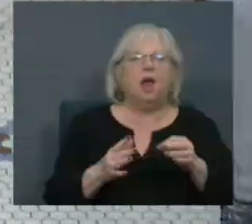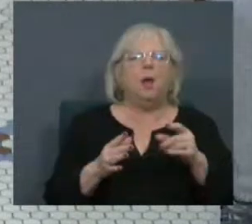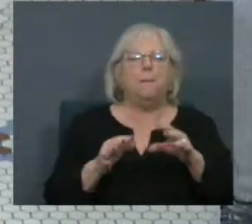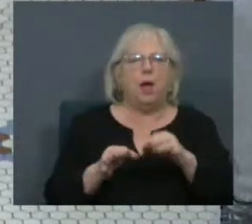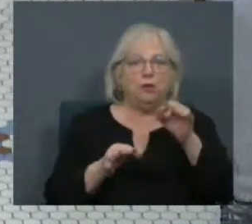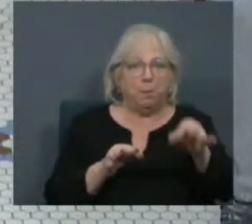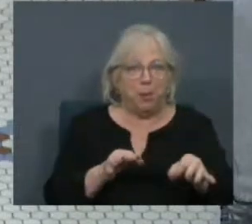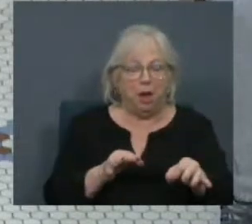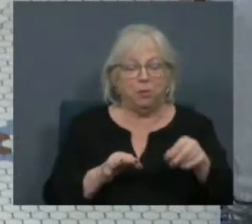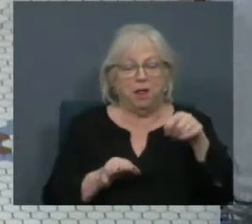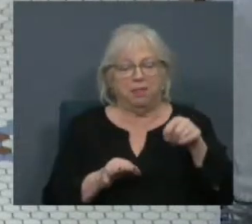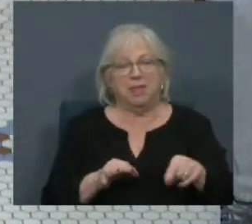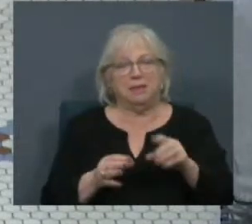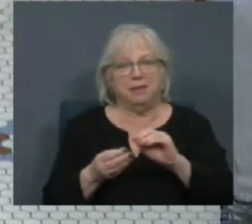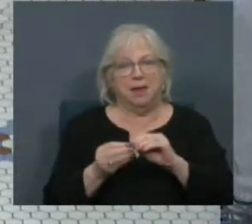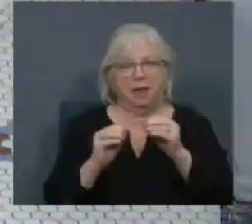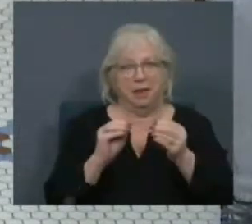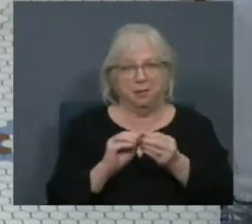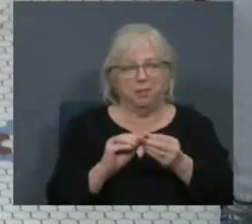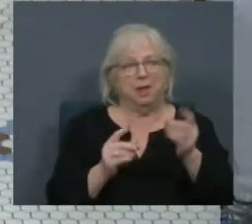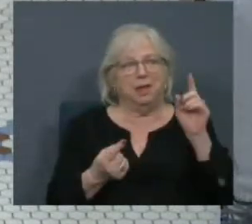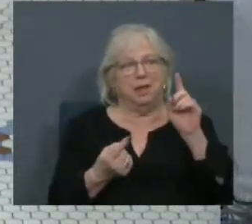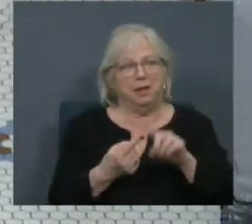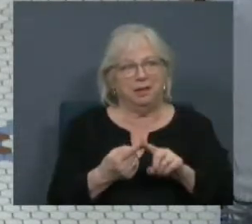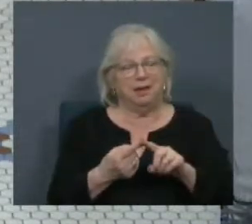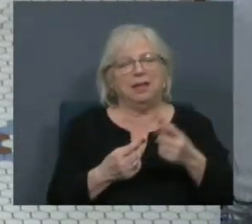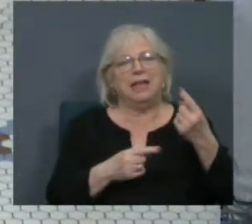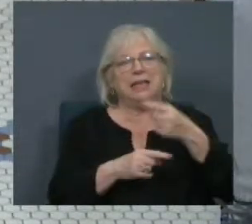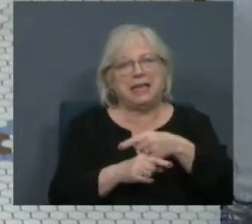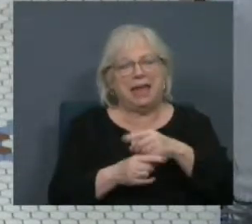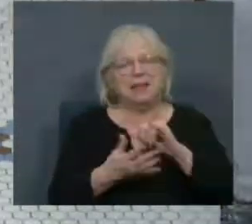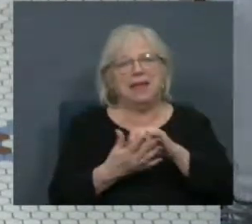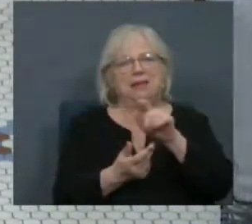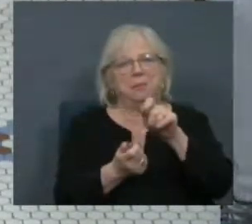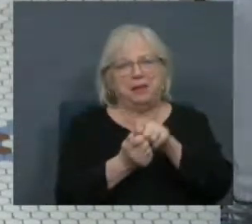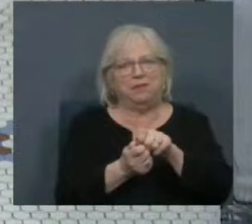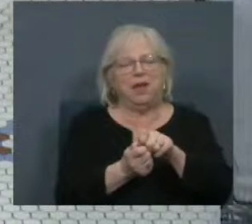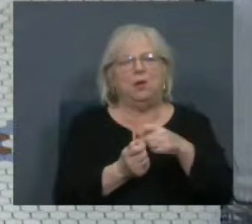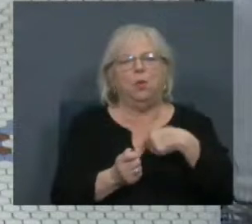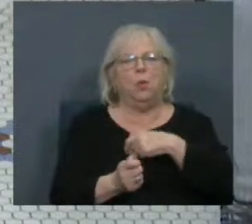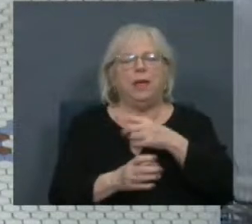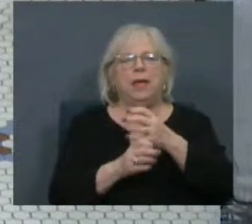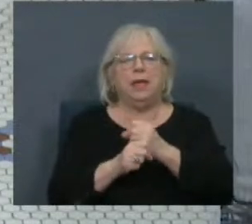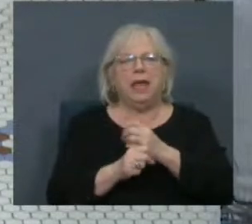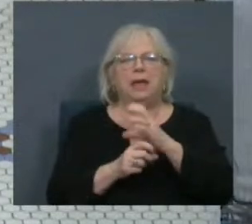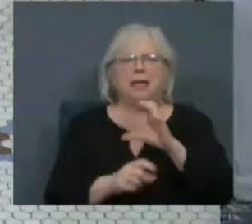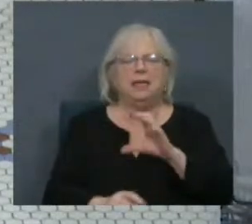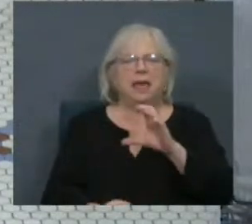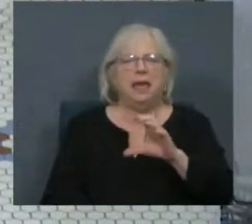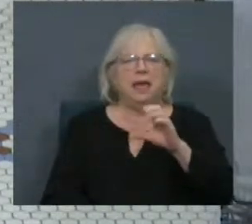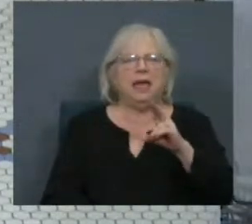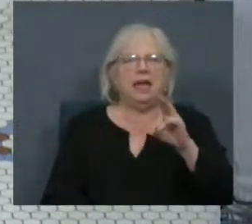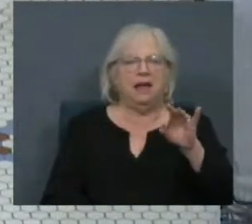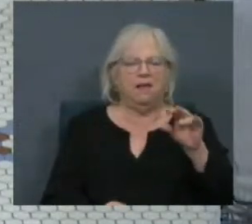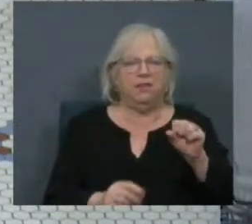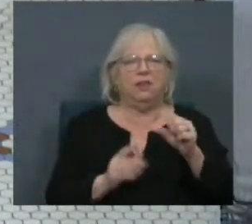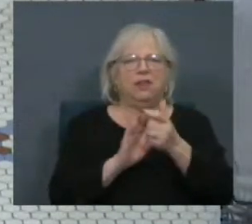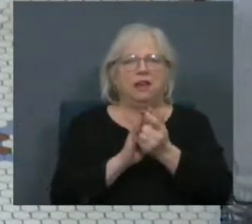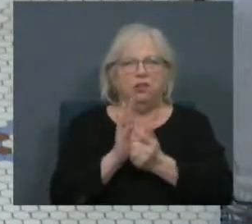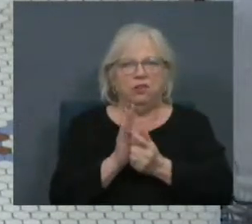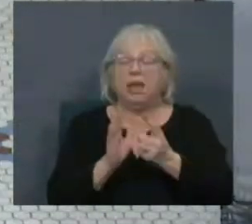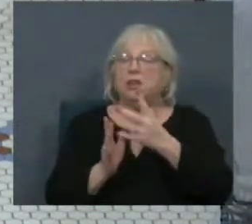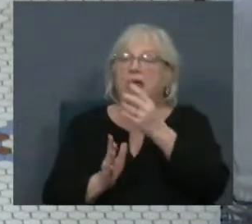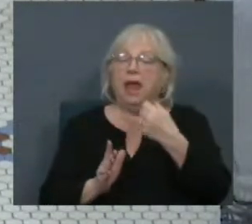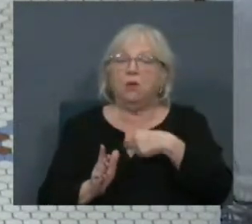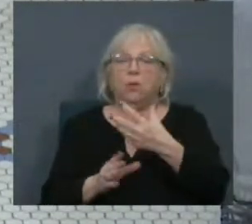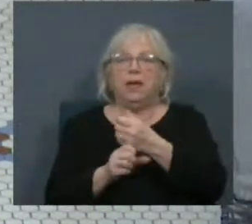postpone consideration of this item until a date that is specified where we can get CCOPS legislation and we can get a report from LRPD